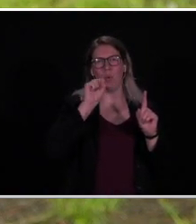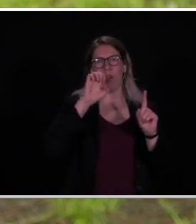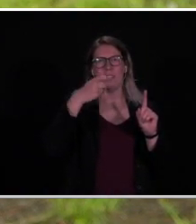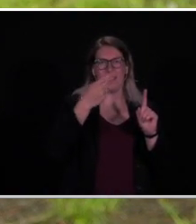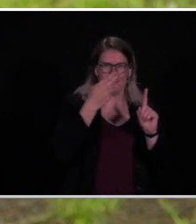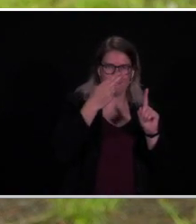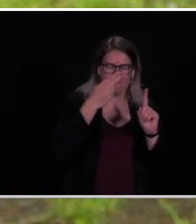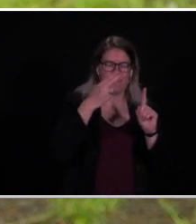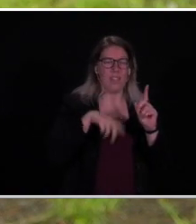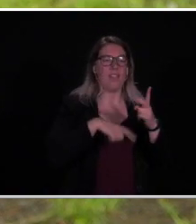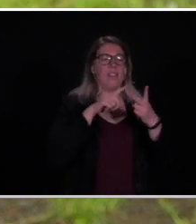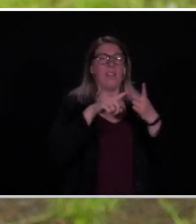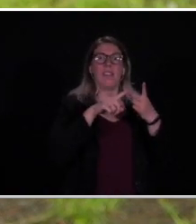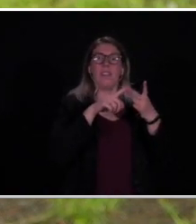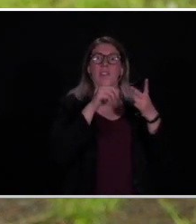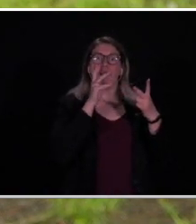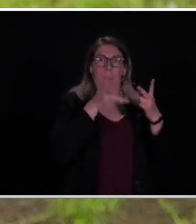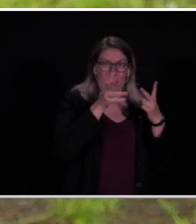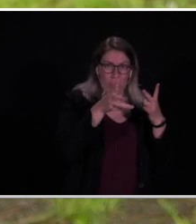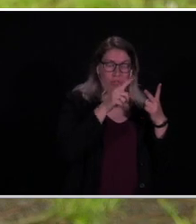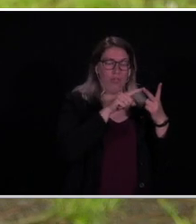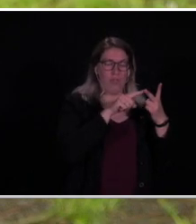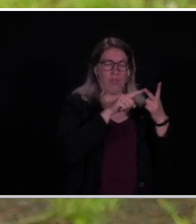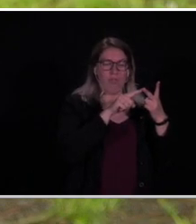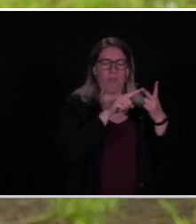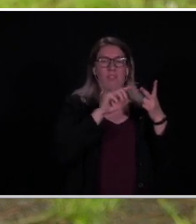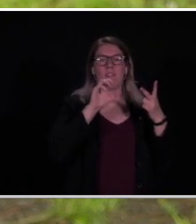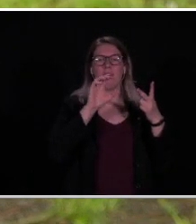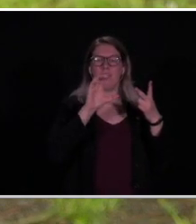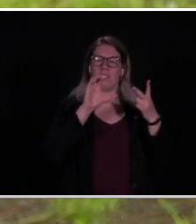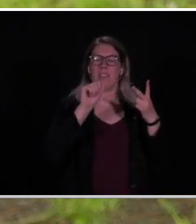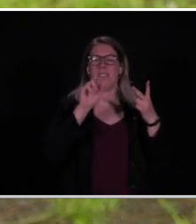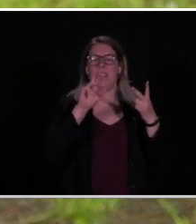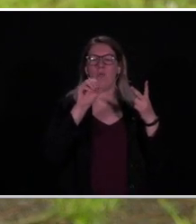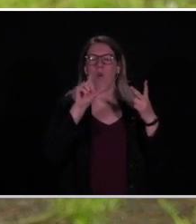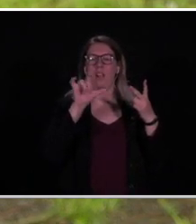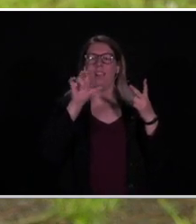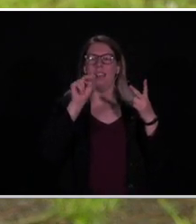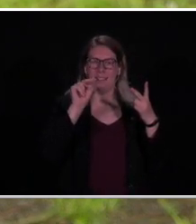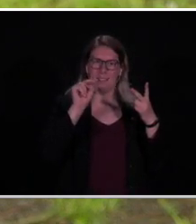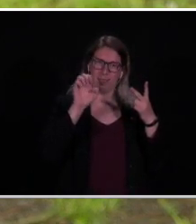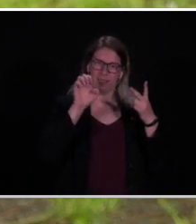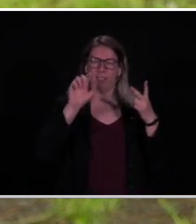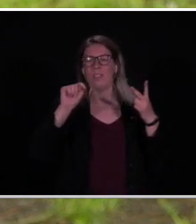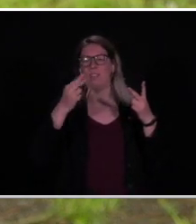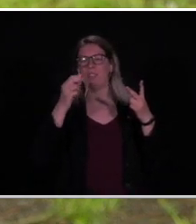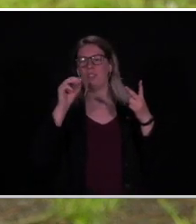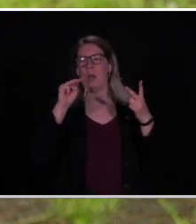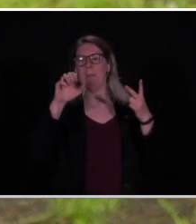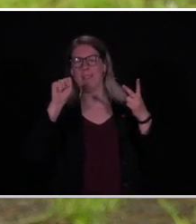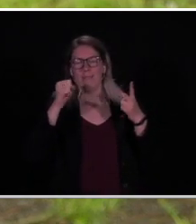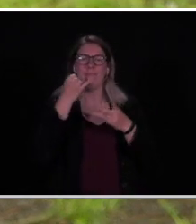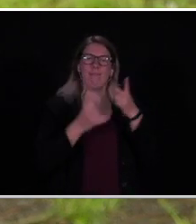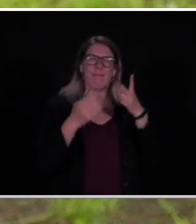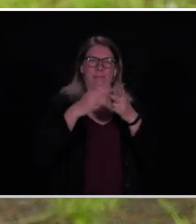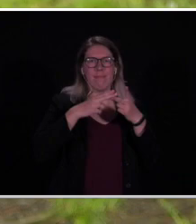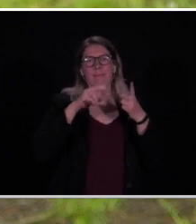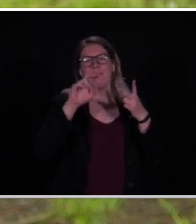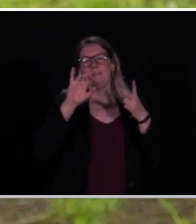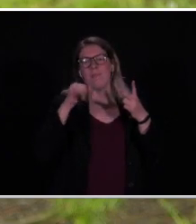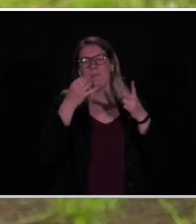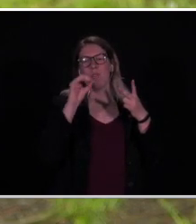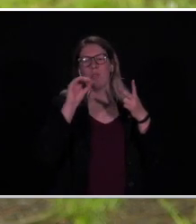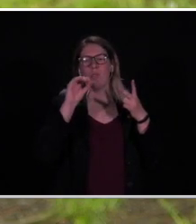Nation, and my maternal grandmother is Caroline Thomas, née Joseph, née